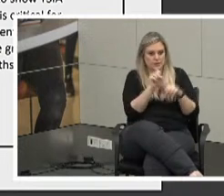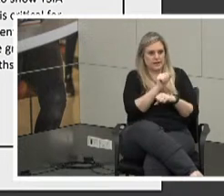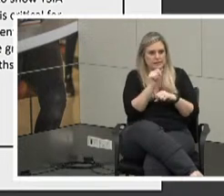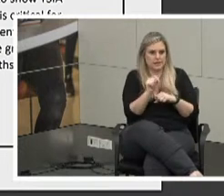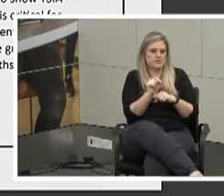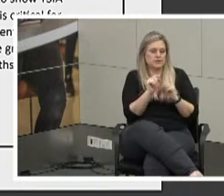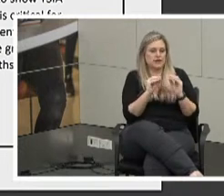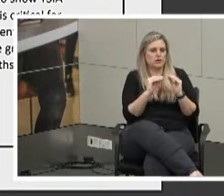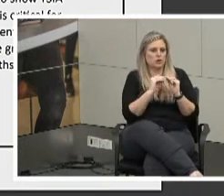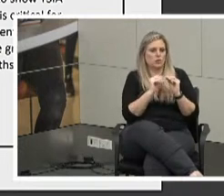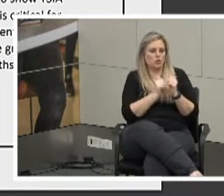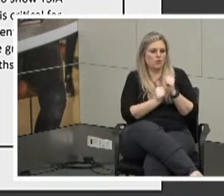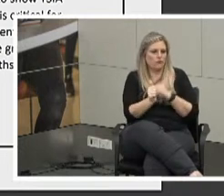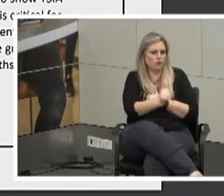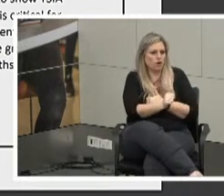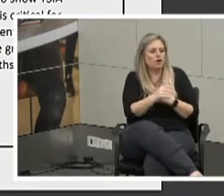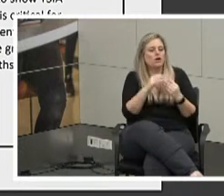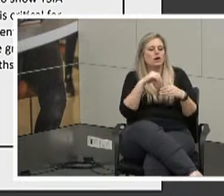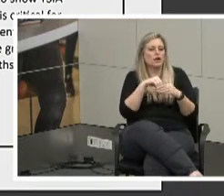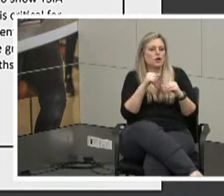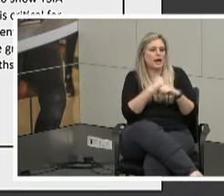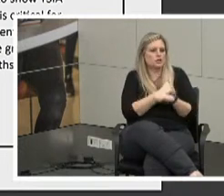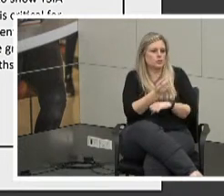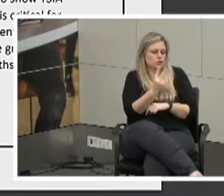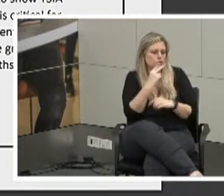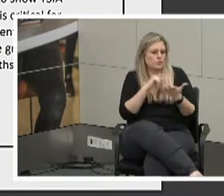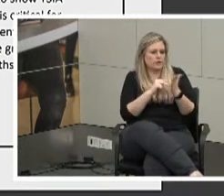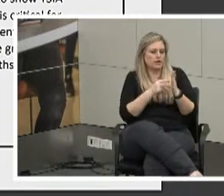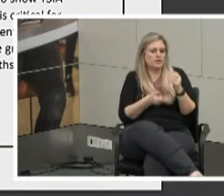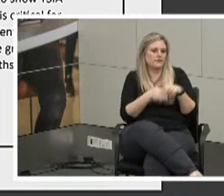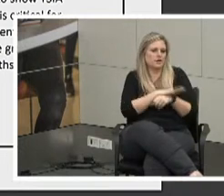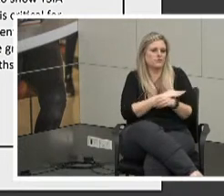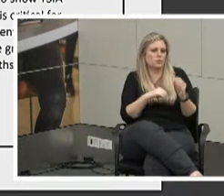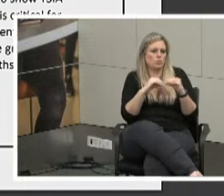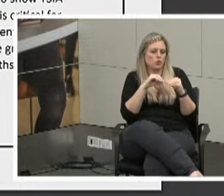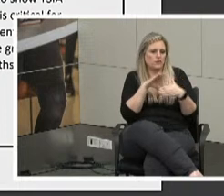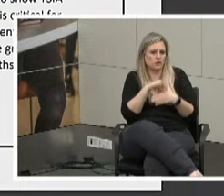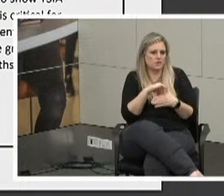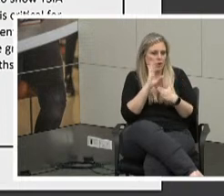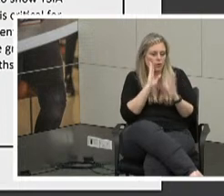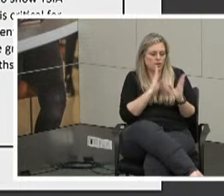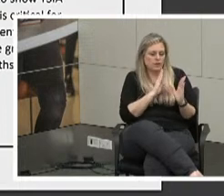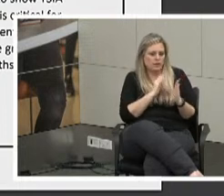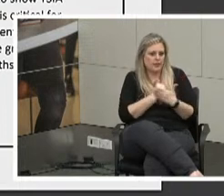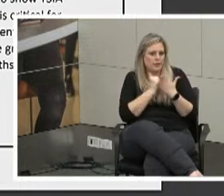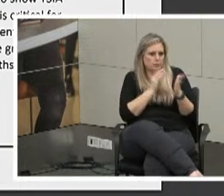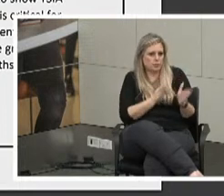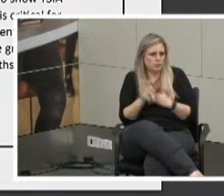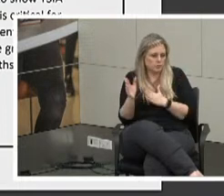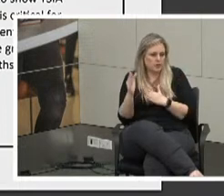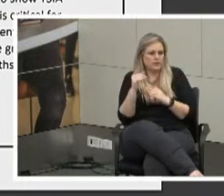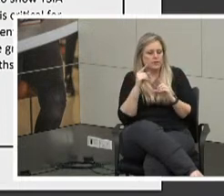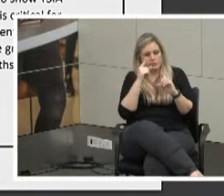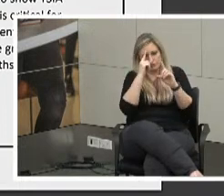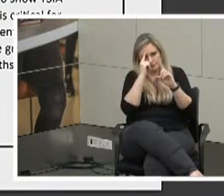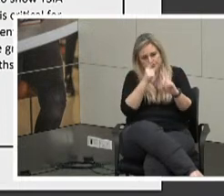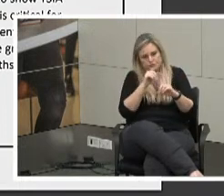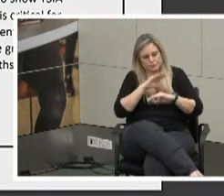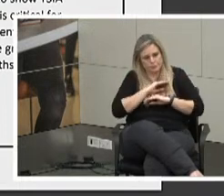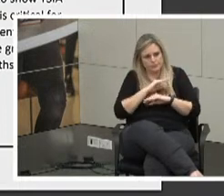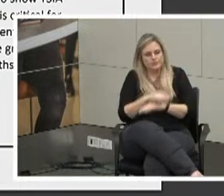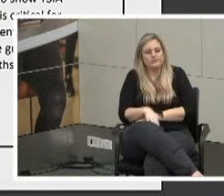much further along in their Algebra 2 course which means they've covered a lot more of the content that would help prepare them to meet the threshold on these